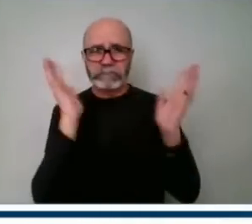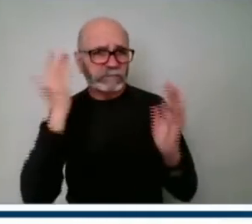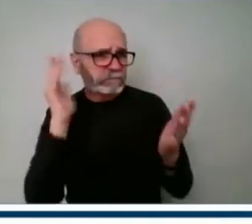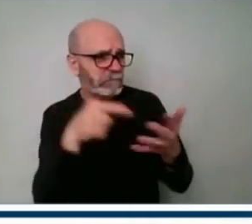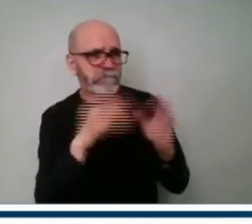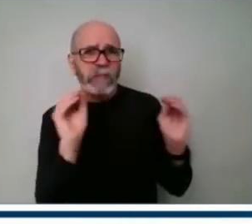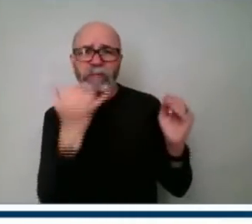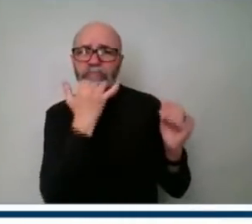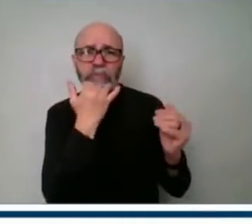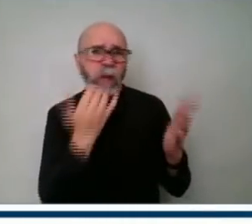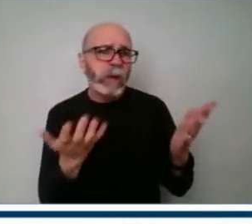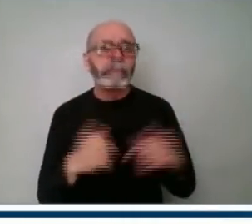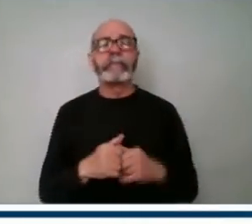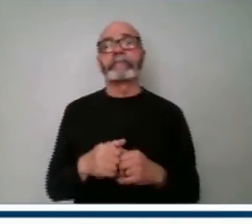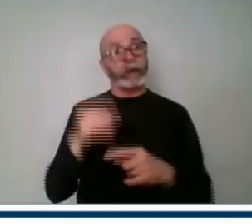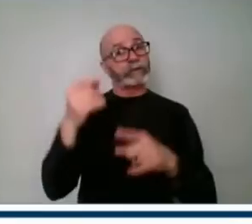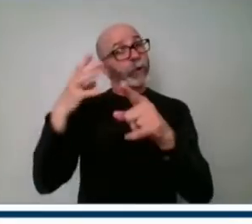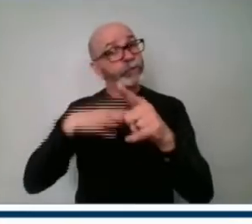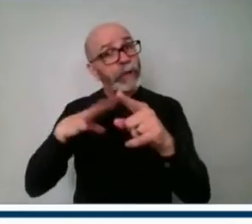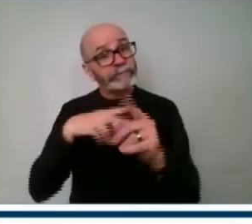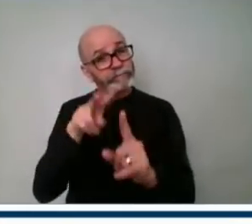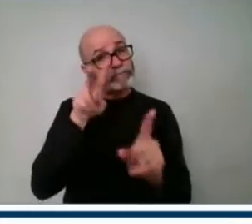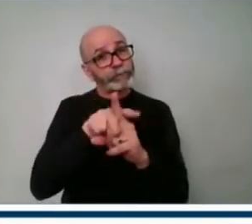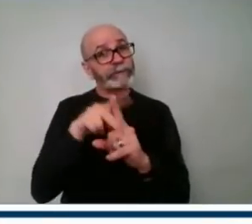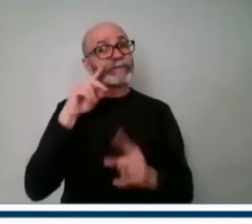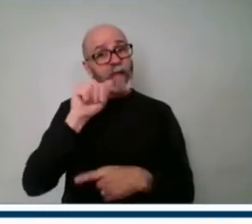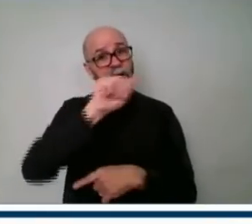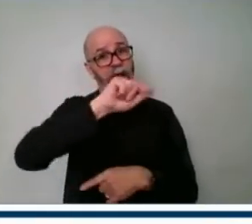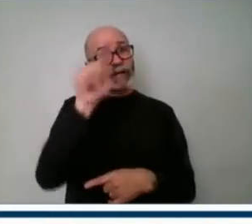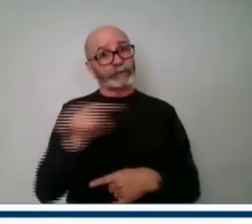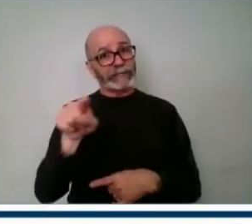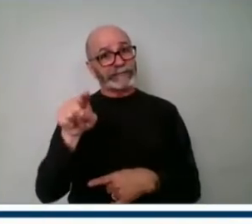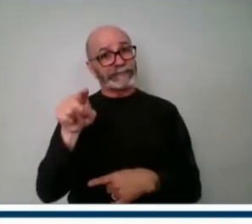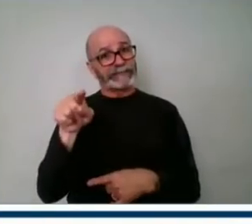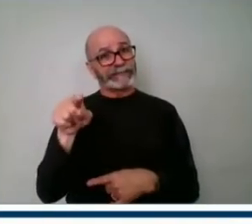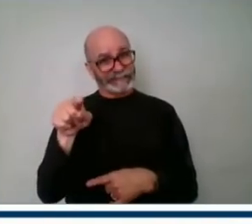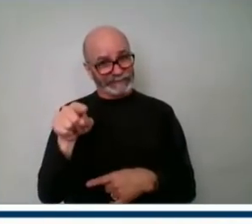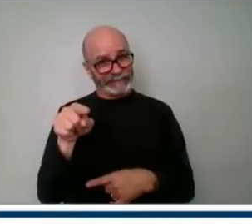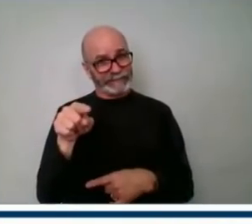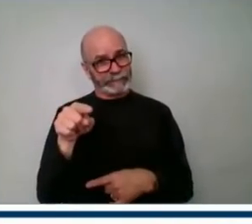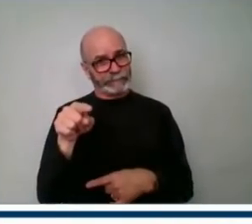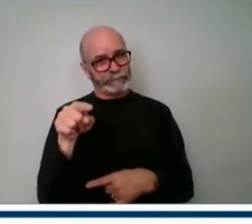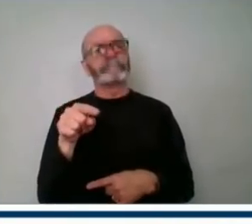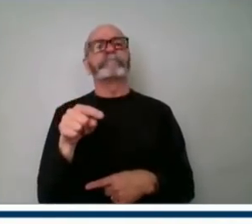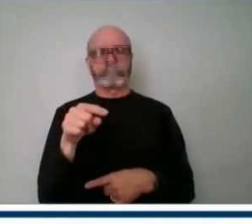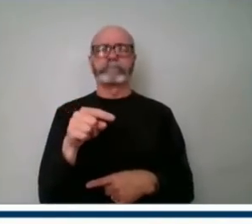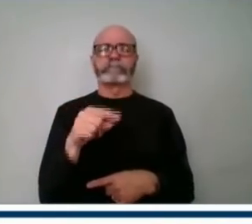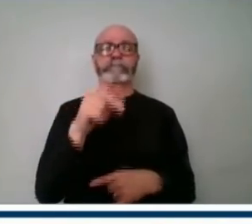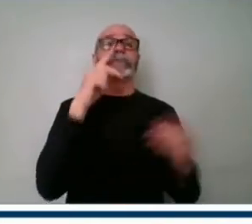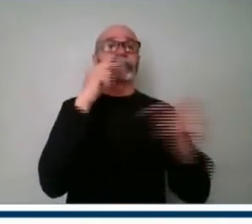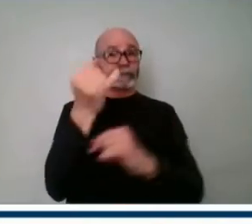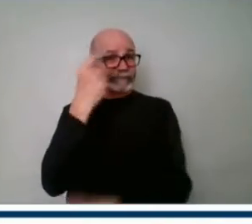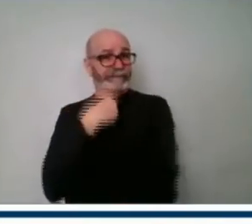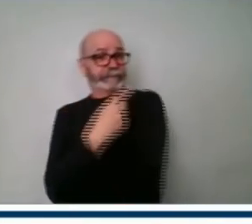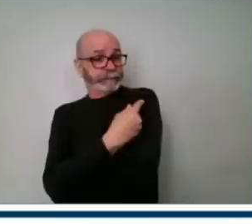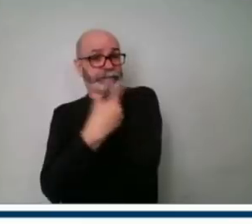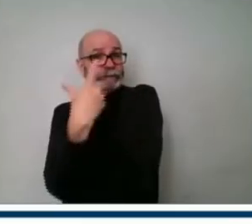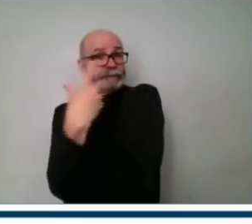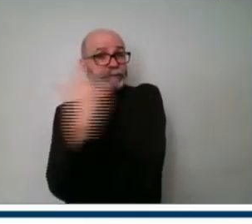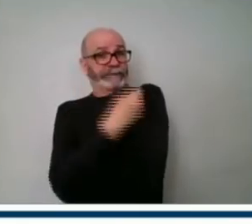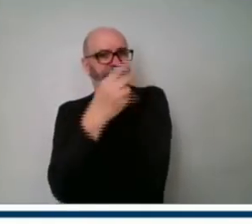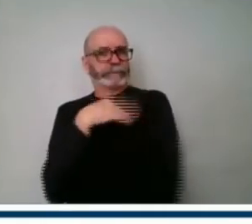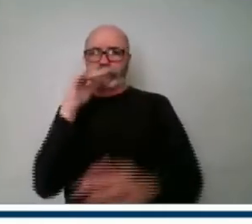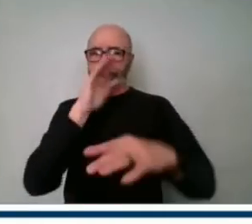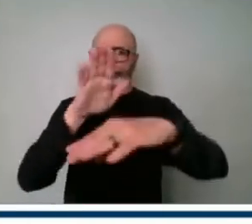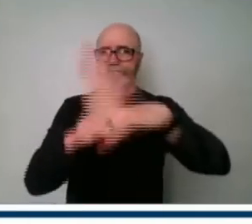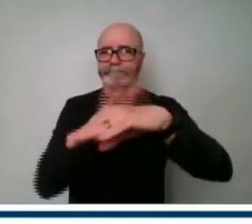the AstraZeneca vaccine, and to know what you should be watching for after receiving this vaccine, we now have more information on